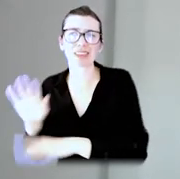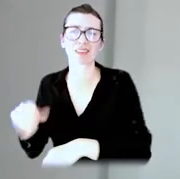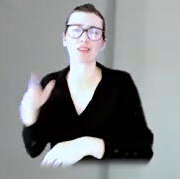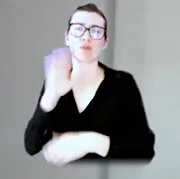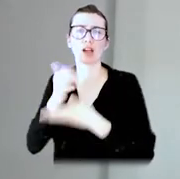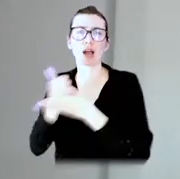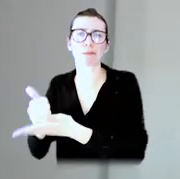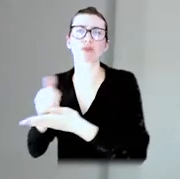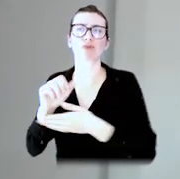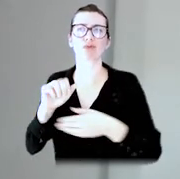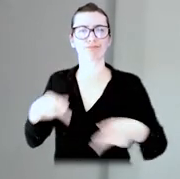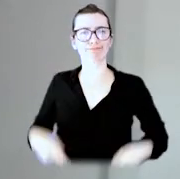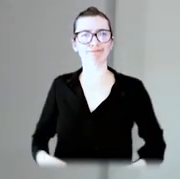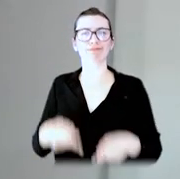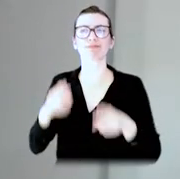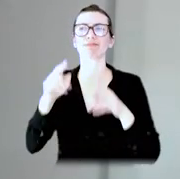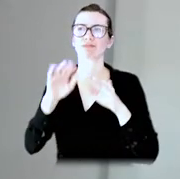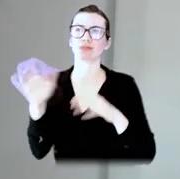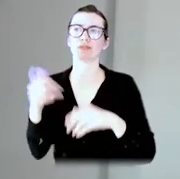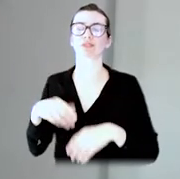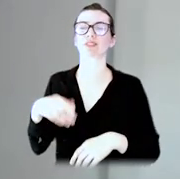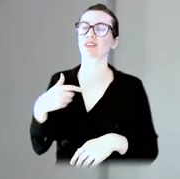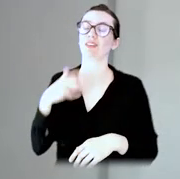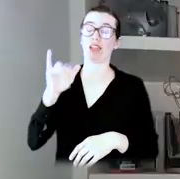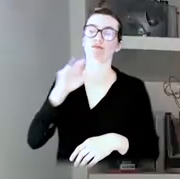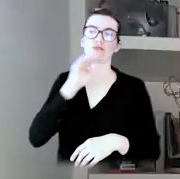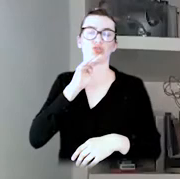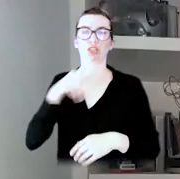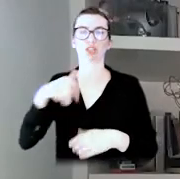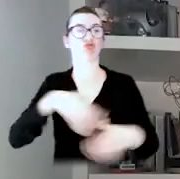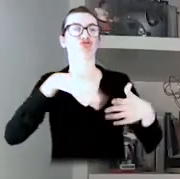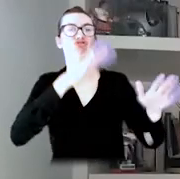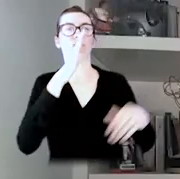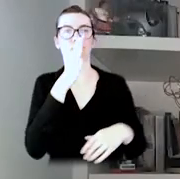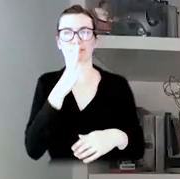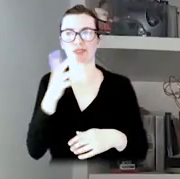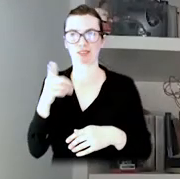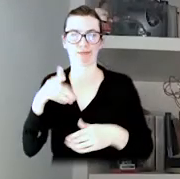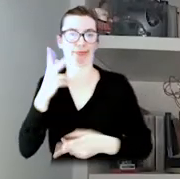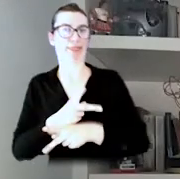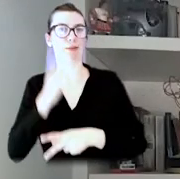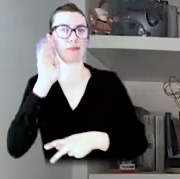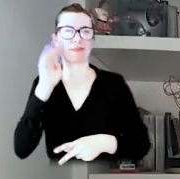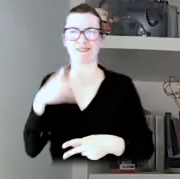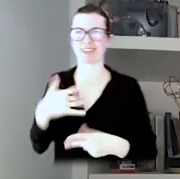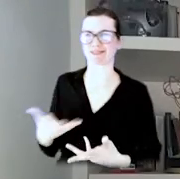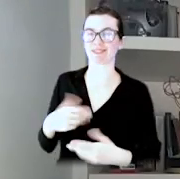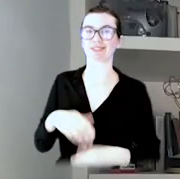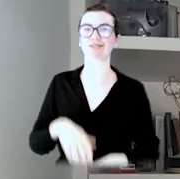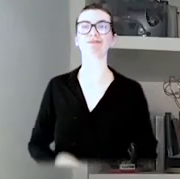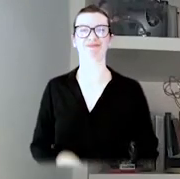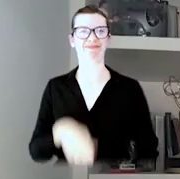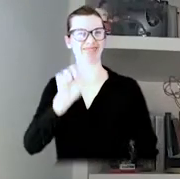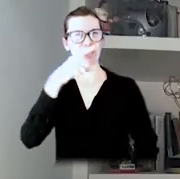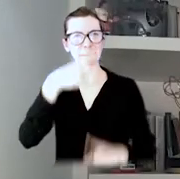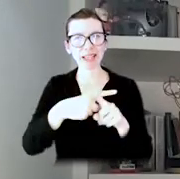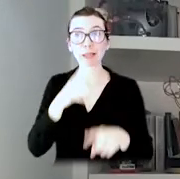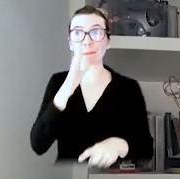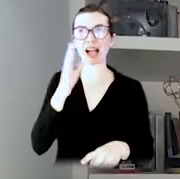Get rid of the adult and keep the puppy. That's frustrating. Plus, the mom just did all this work. Come on. Right?